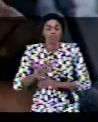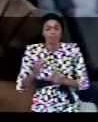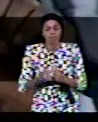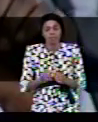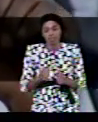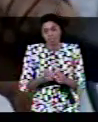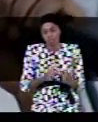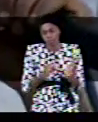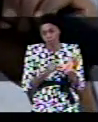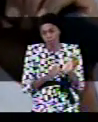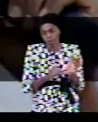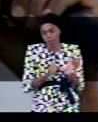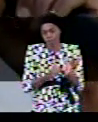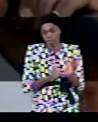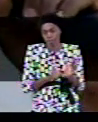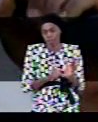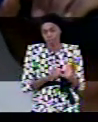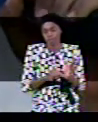Each